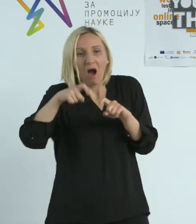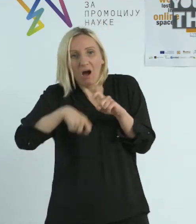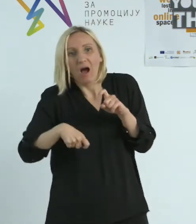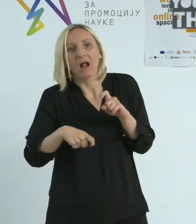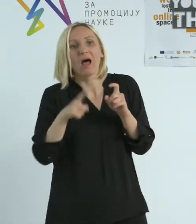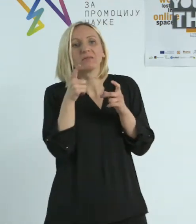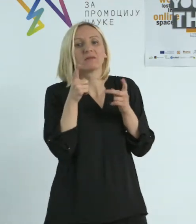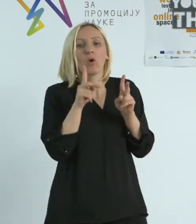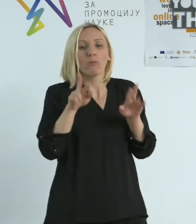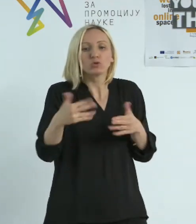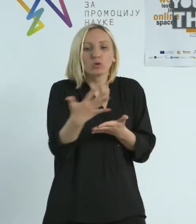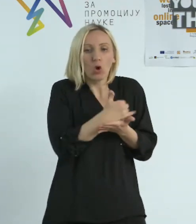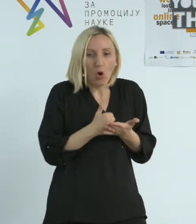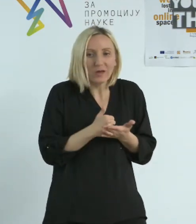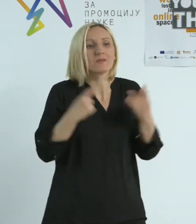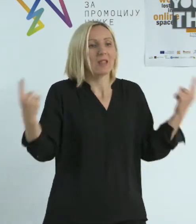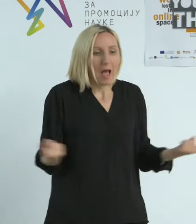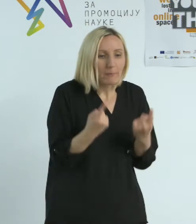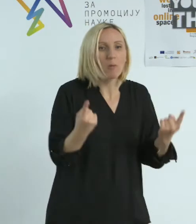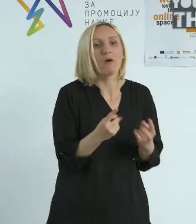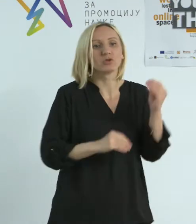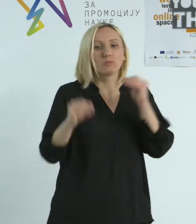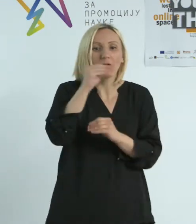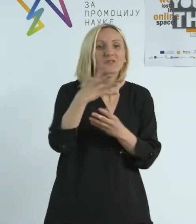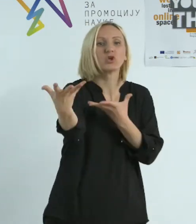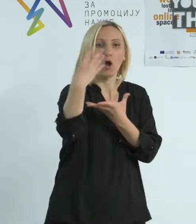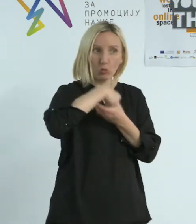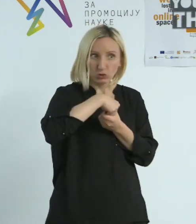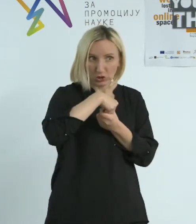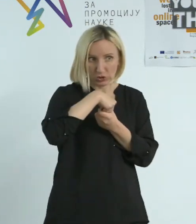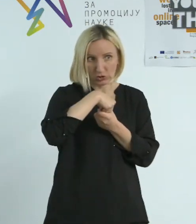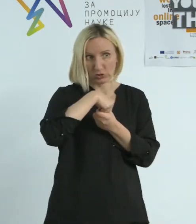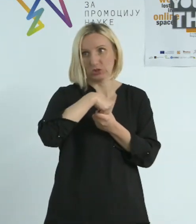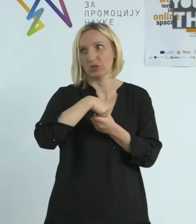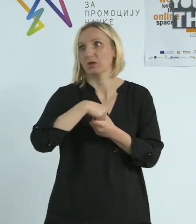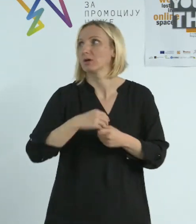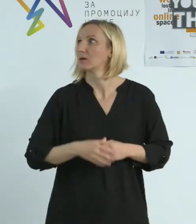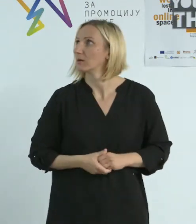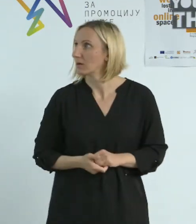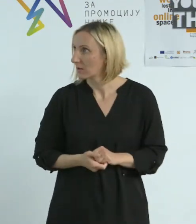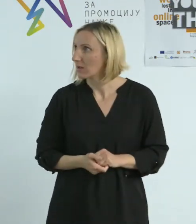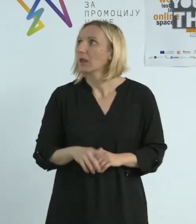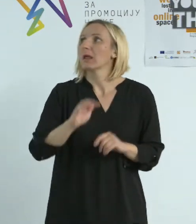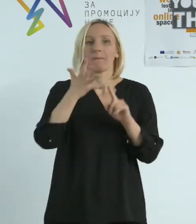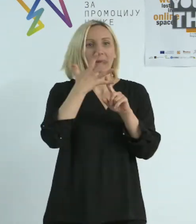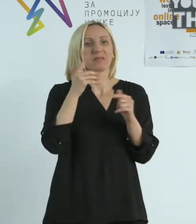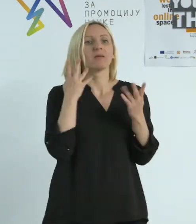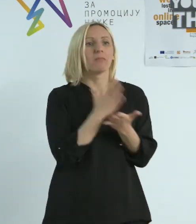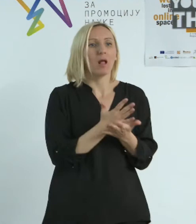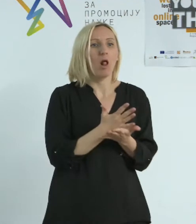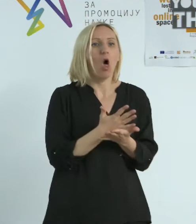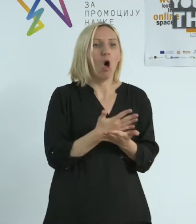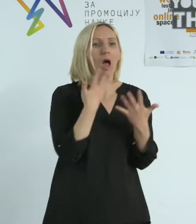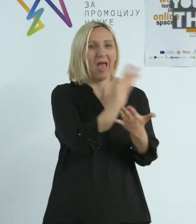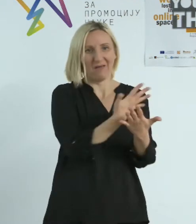to promote the youth participation. And finally, we included a module 5 of assessment and evaluation of the teaching and learning process.